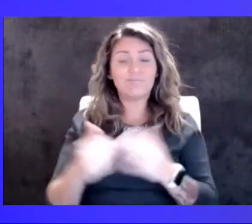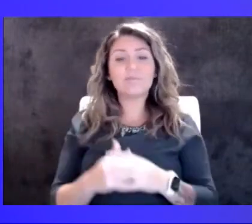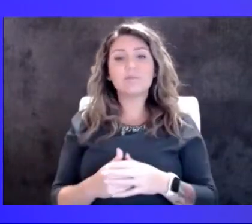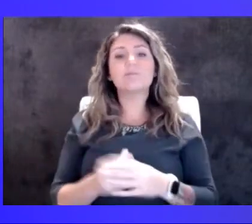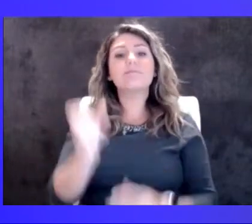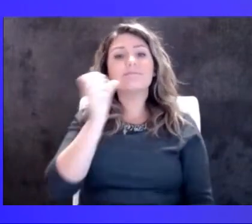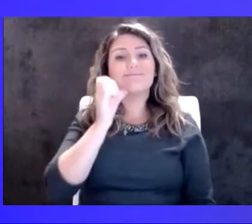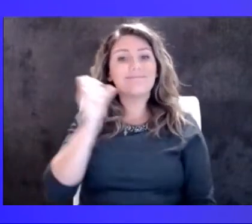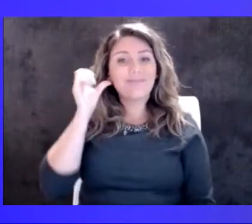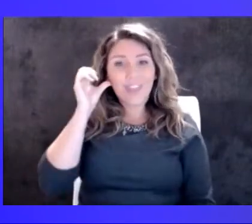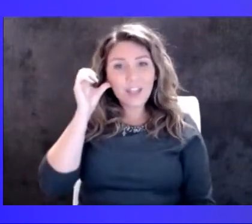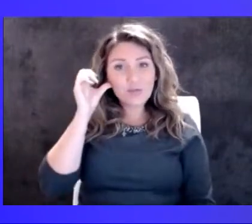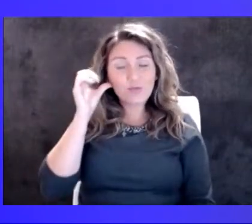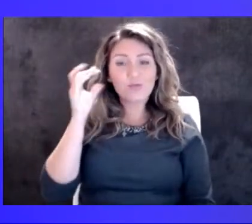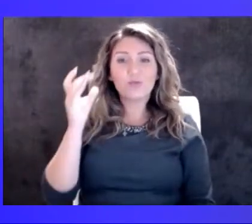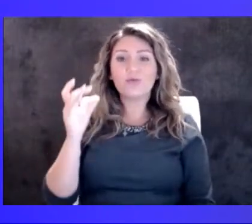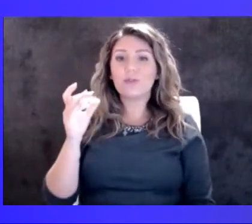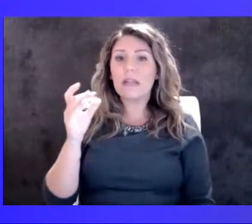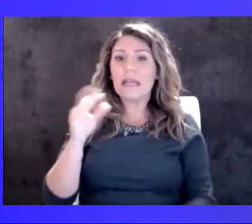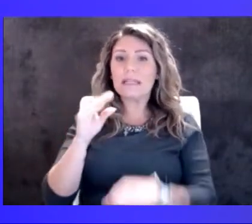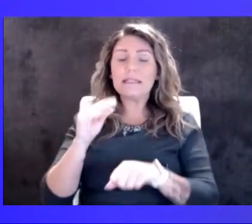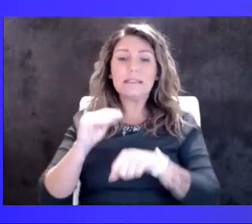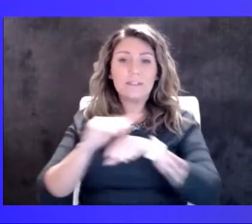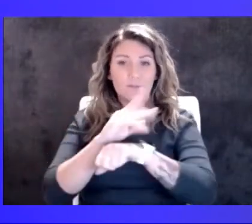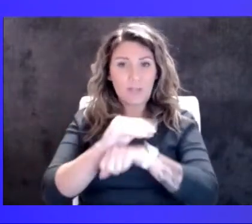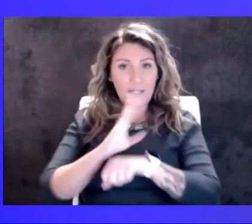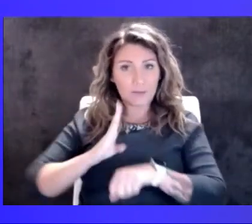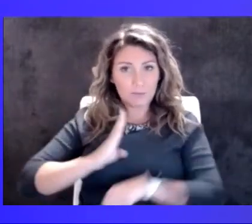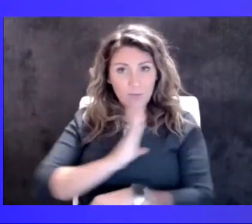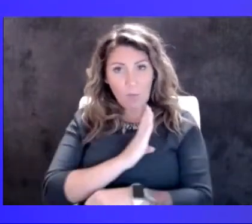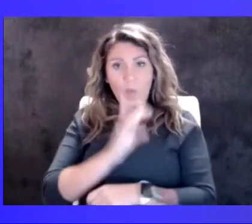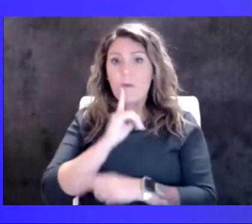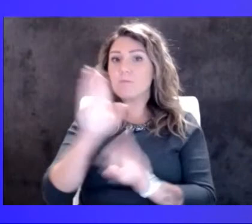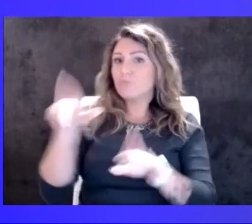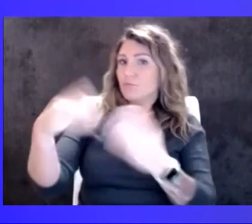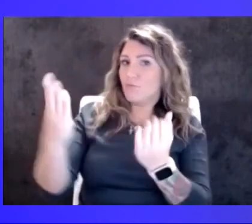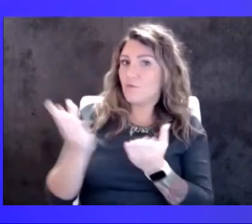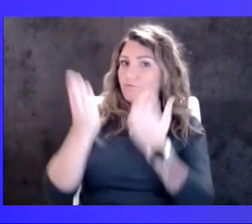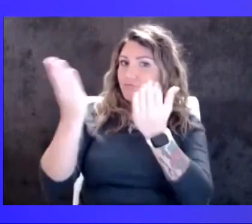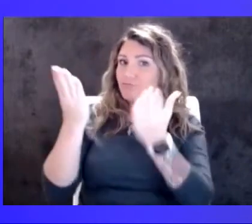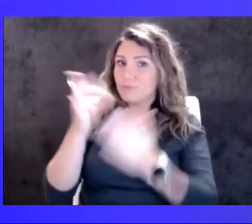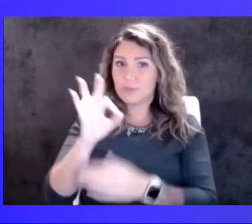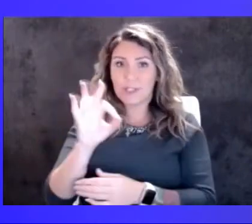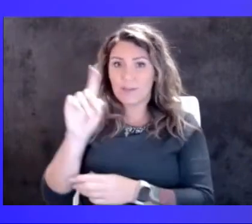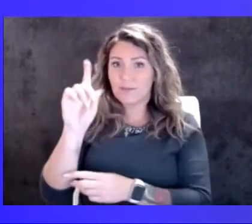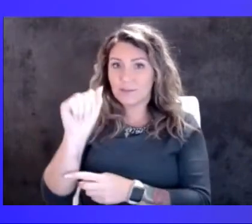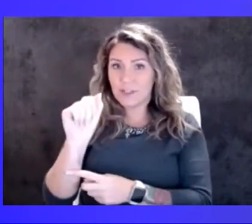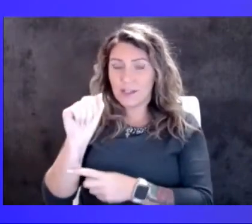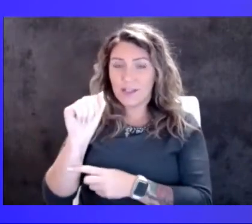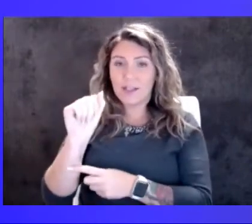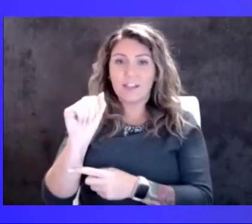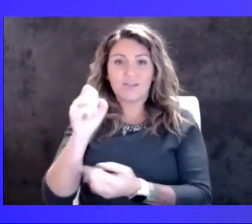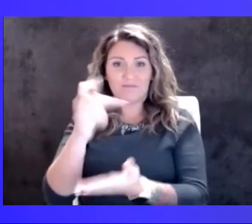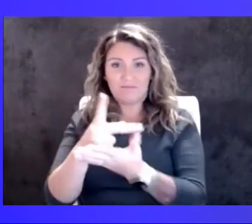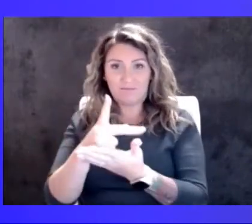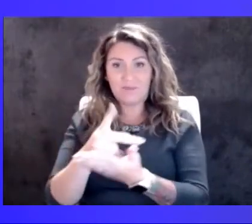Yesterday the advisory board provided the recommendation to the FDA to grant the emergency